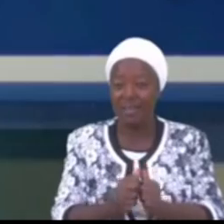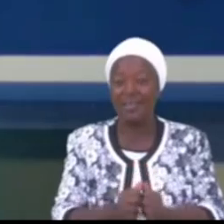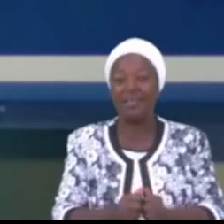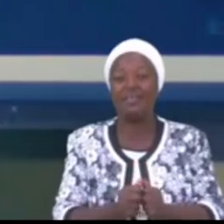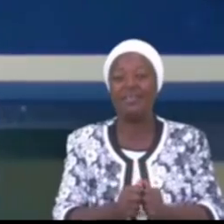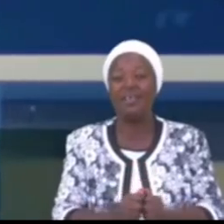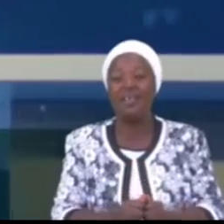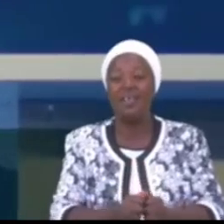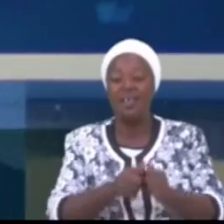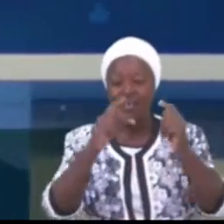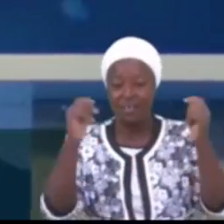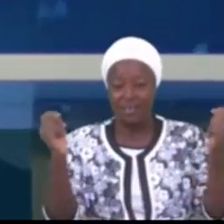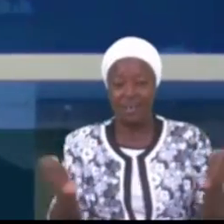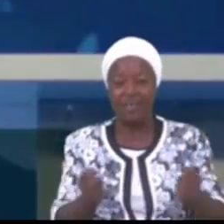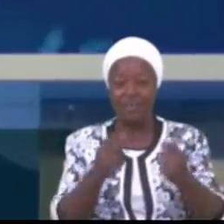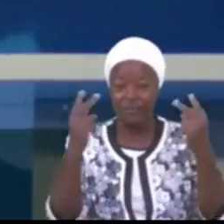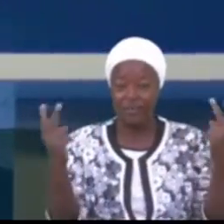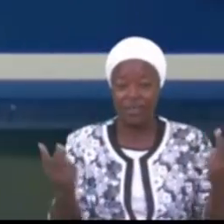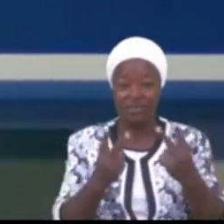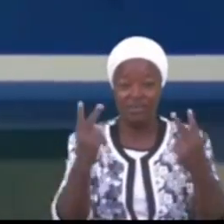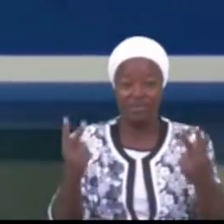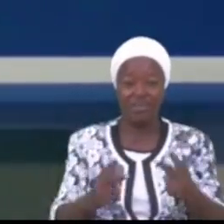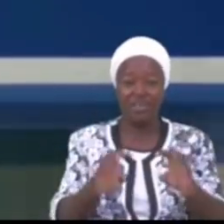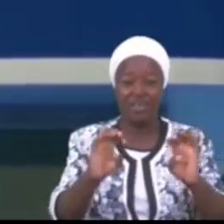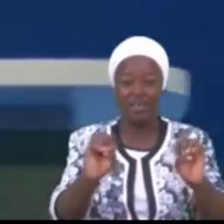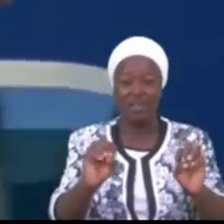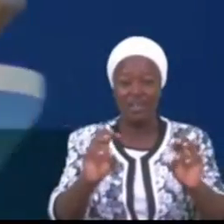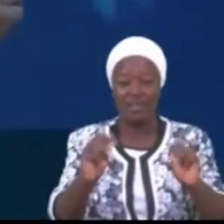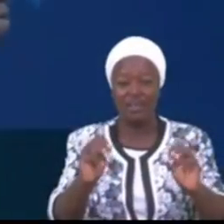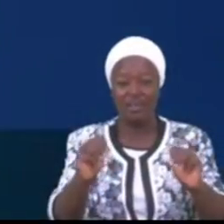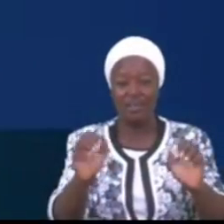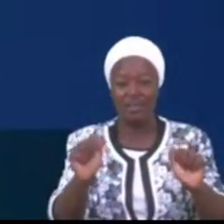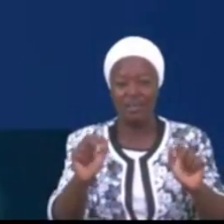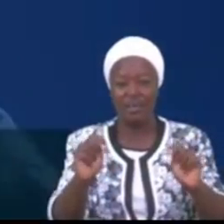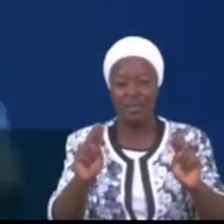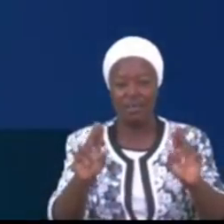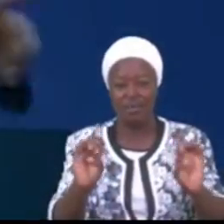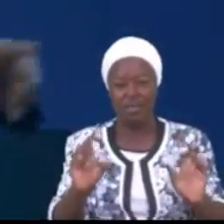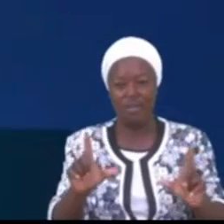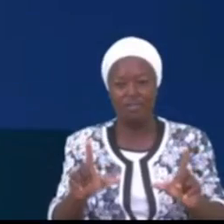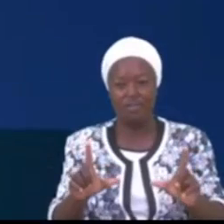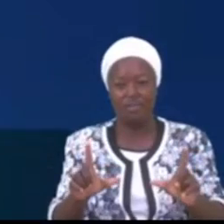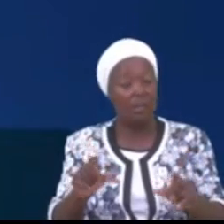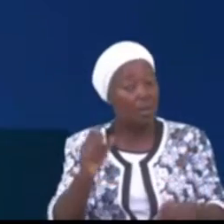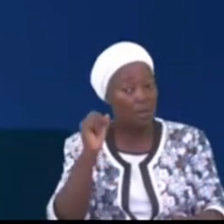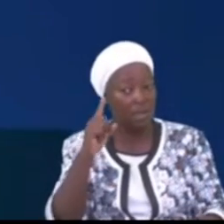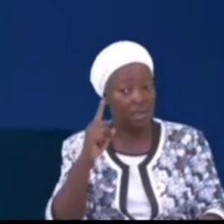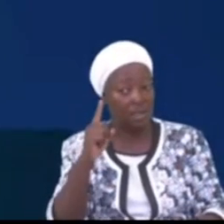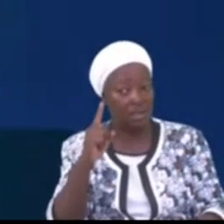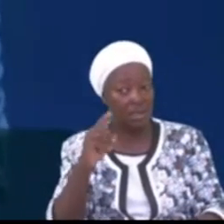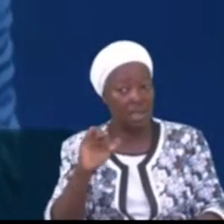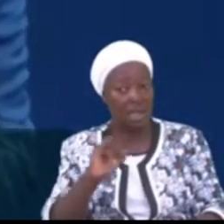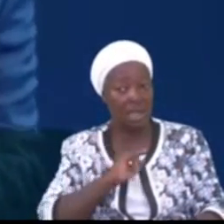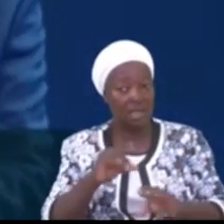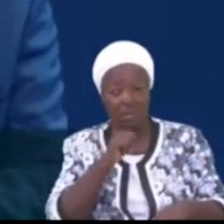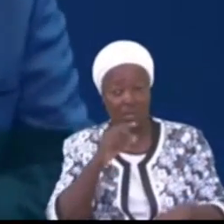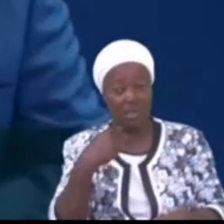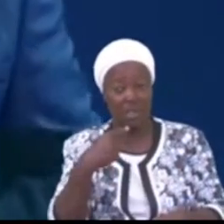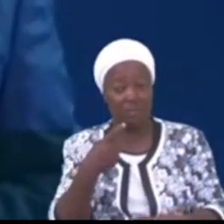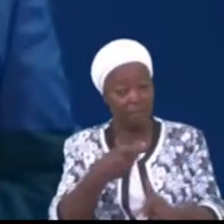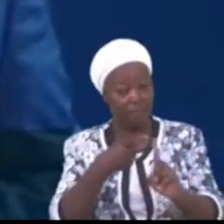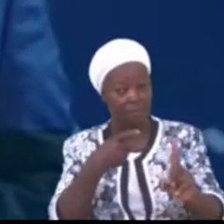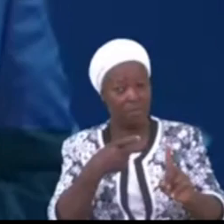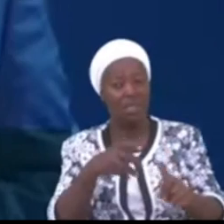triumphant Emmanuel. Understand, I didn't say from. Yes, it comes from